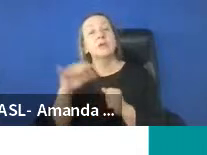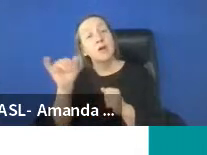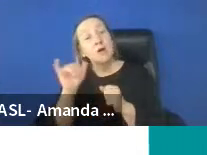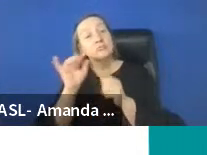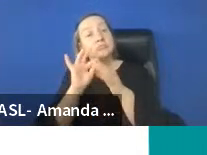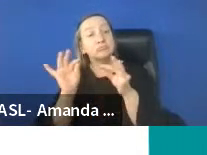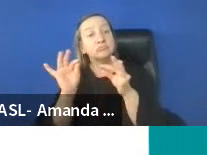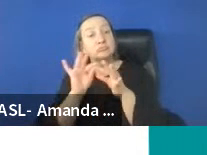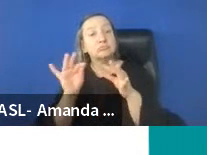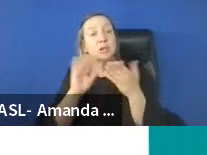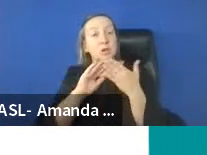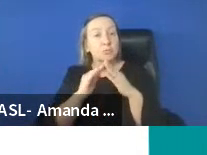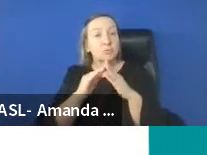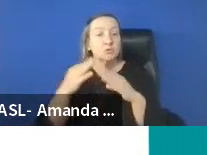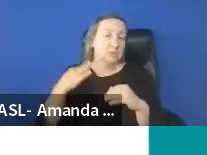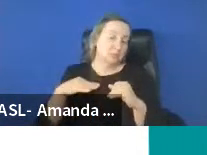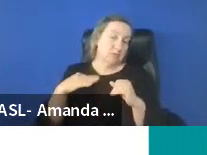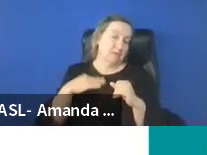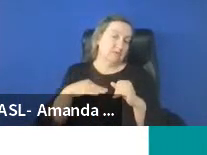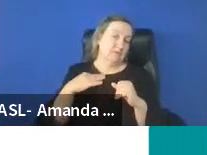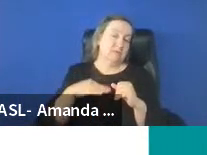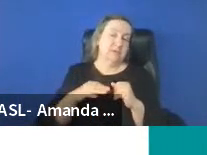mentioned community benefits,